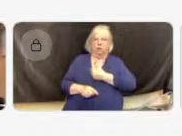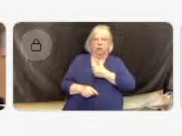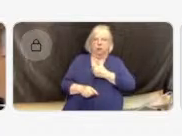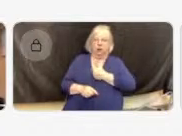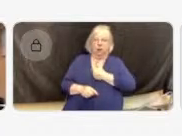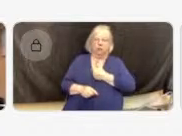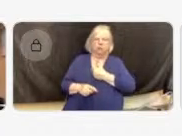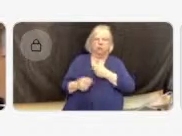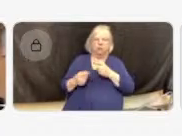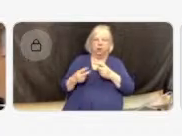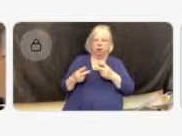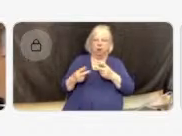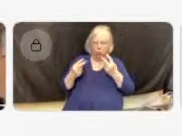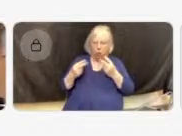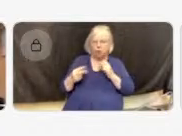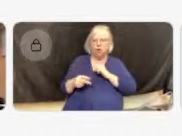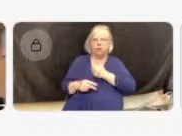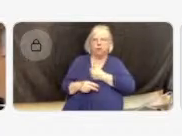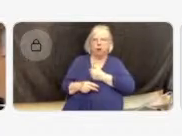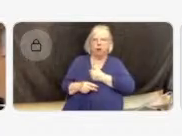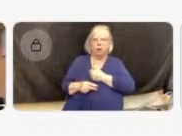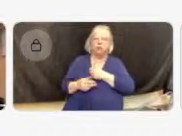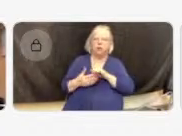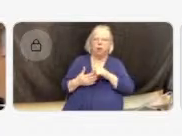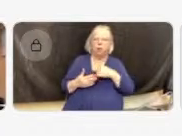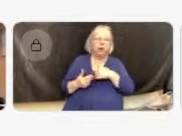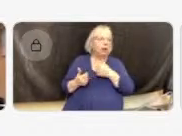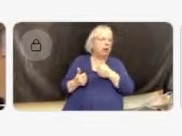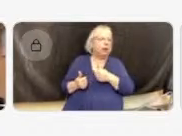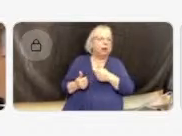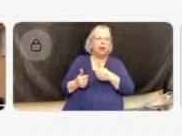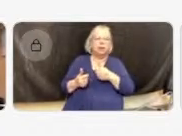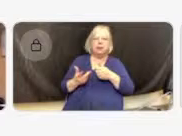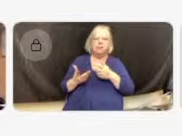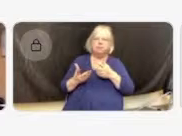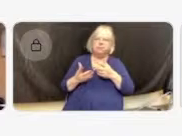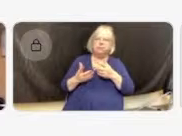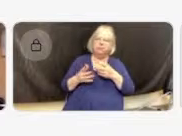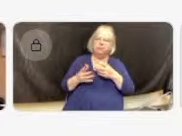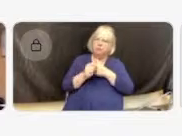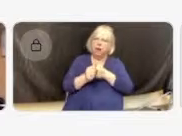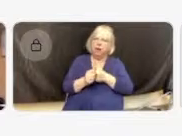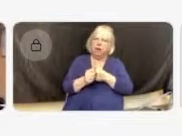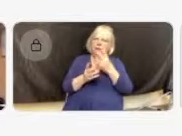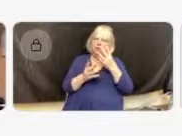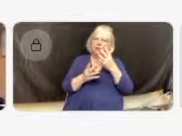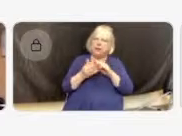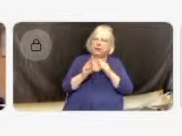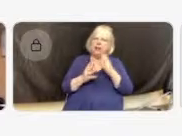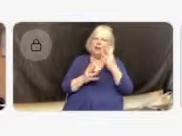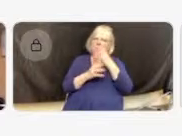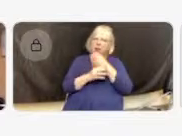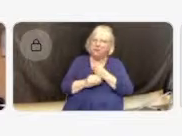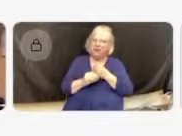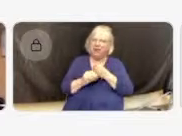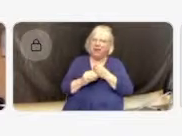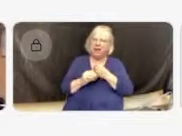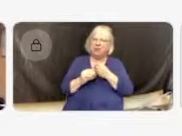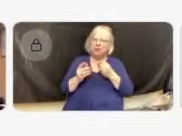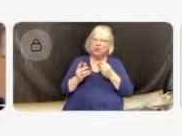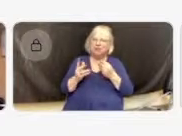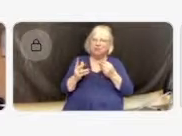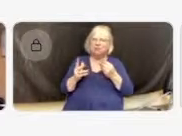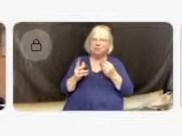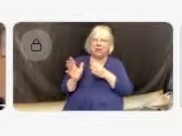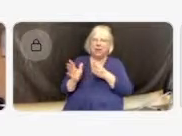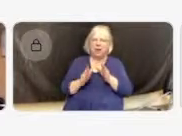way that we can stay to the city's beautification. We work really hard on it. I'm not